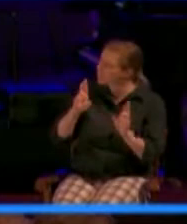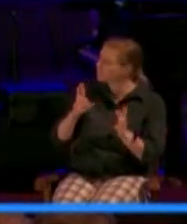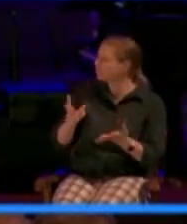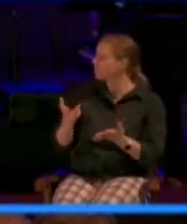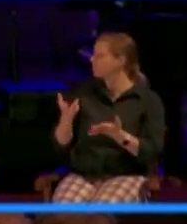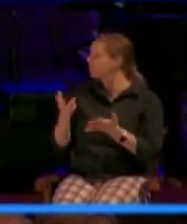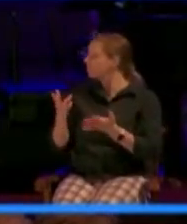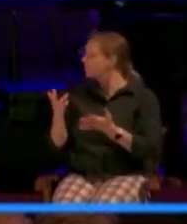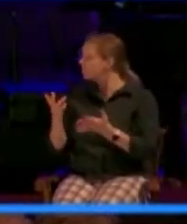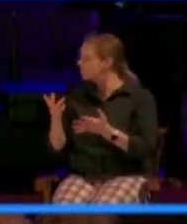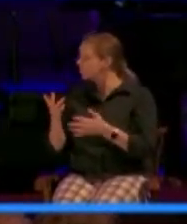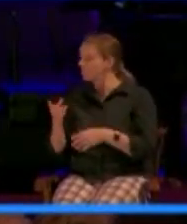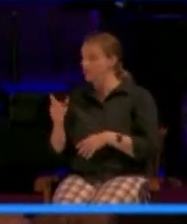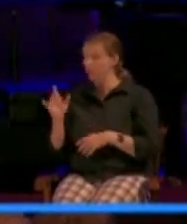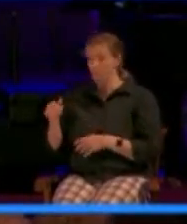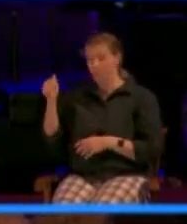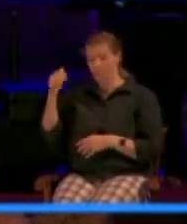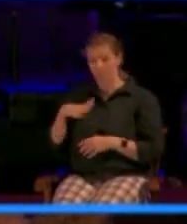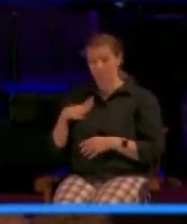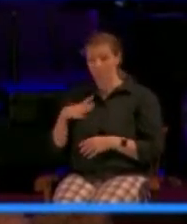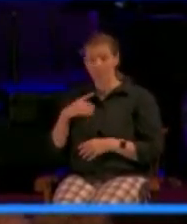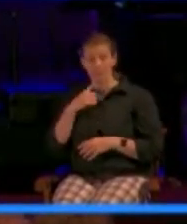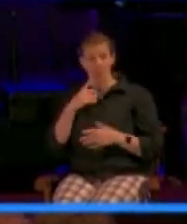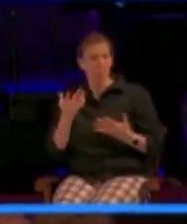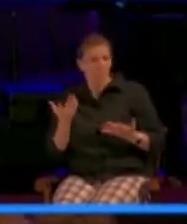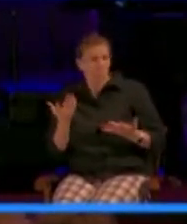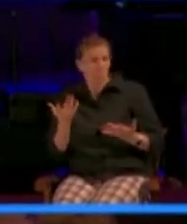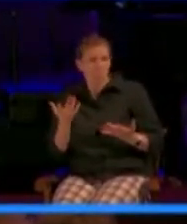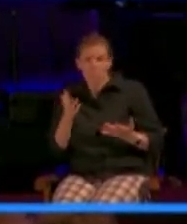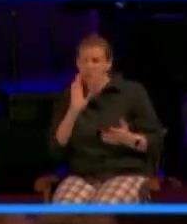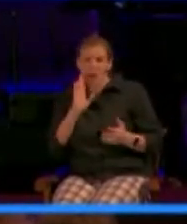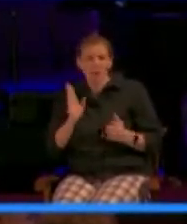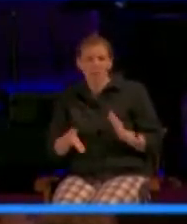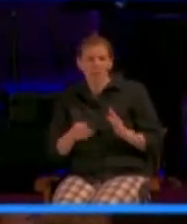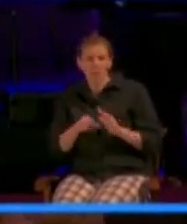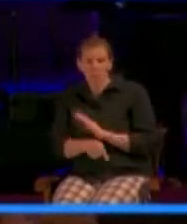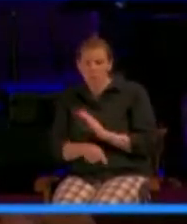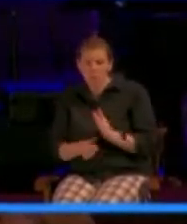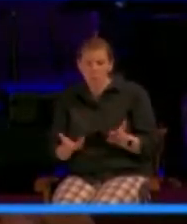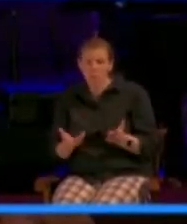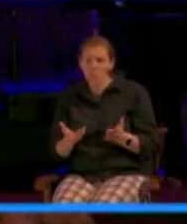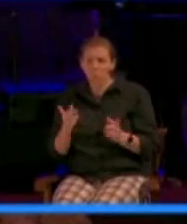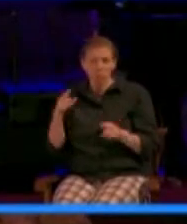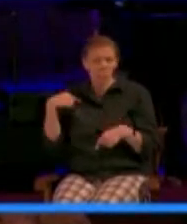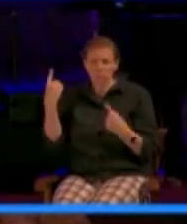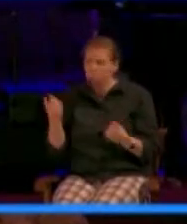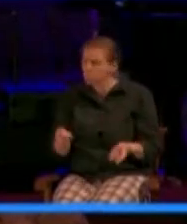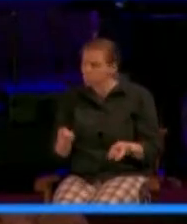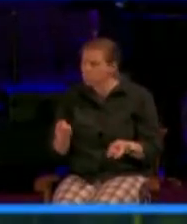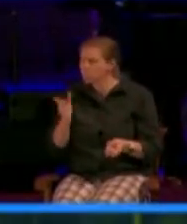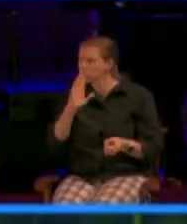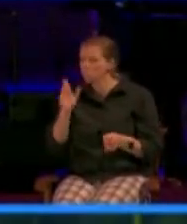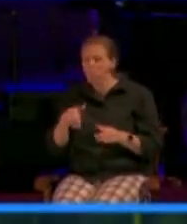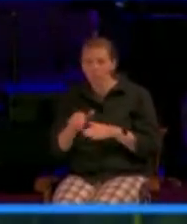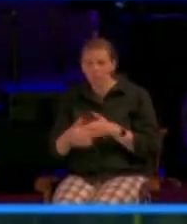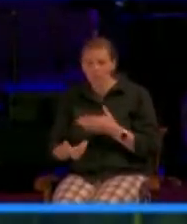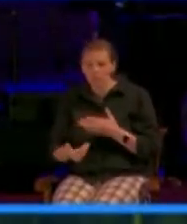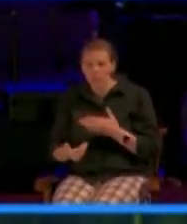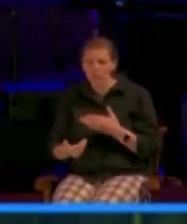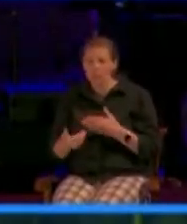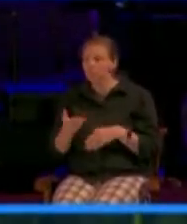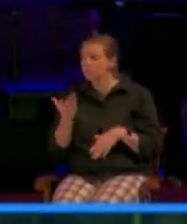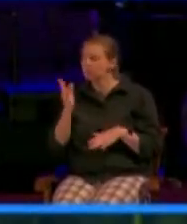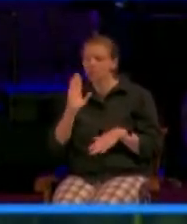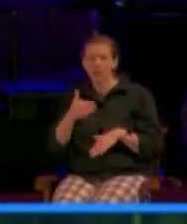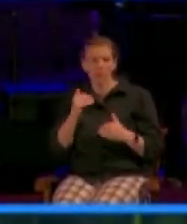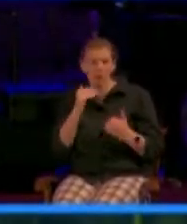He says, teacher, I have kept all these from my youth. Now, he's either an outright liar, he's telling the